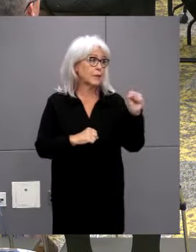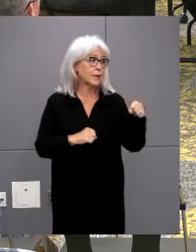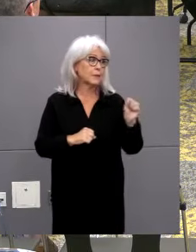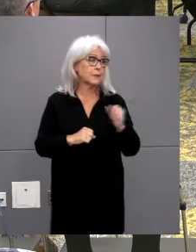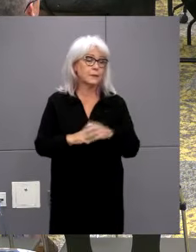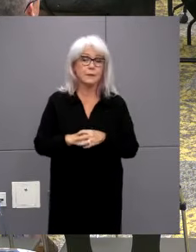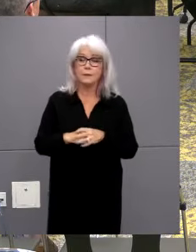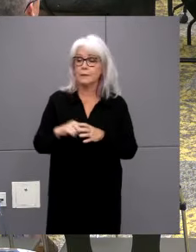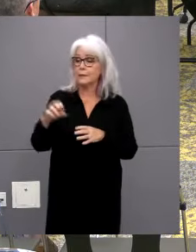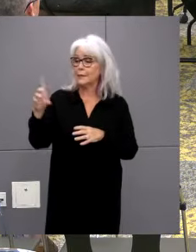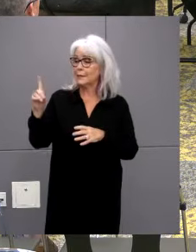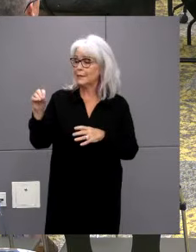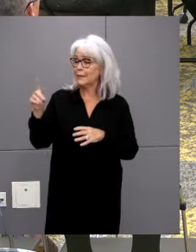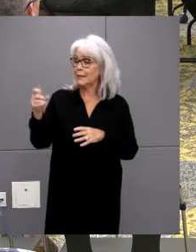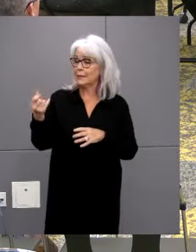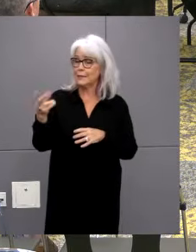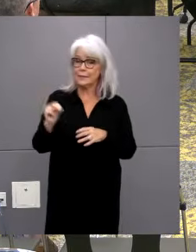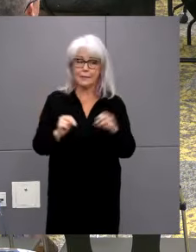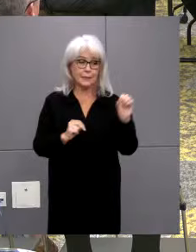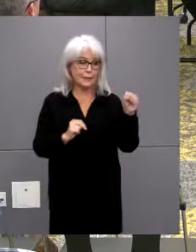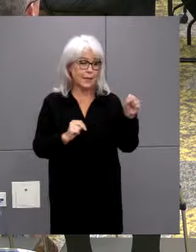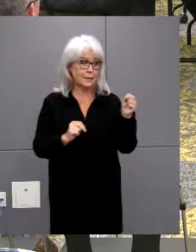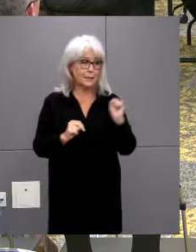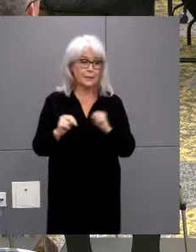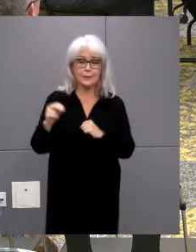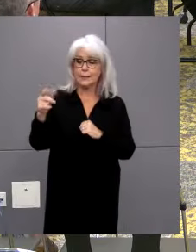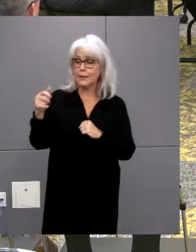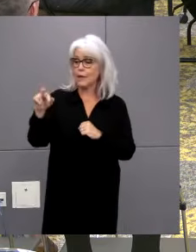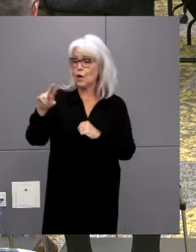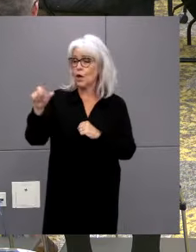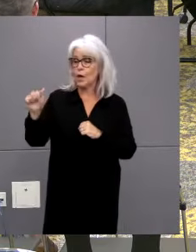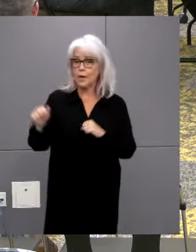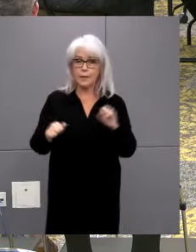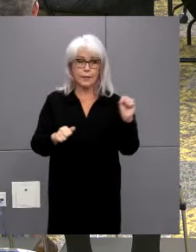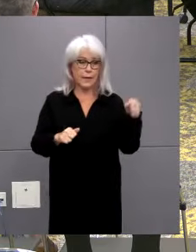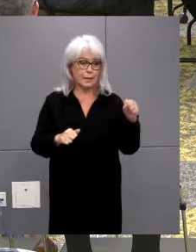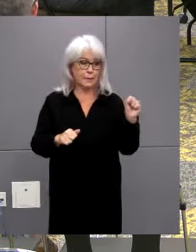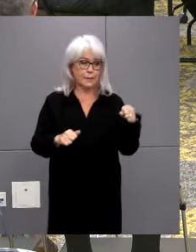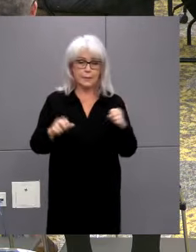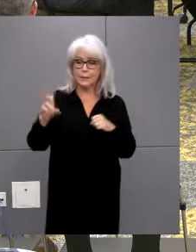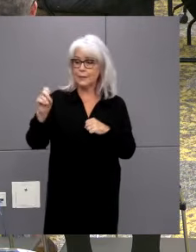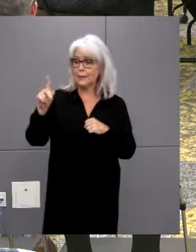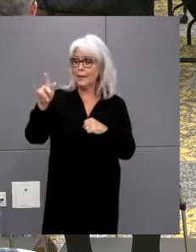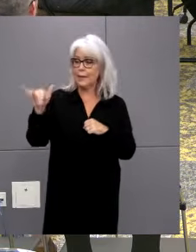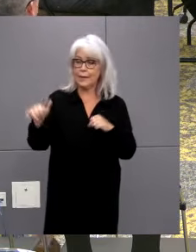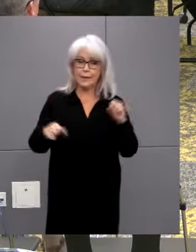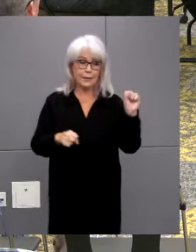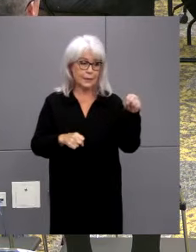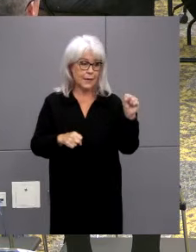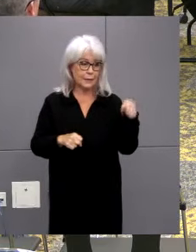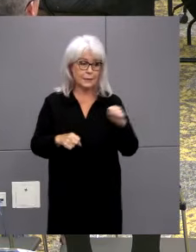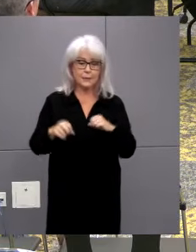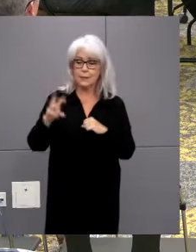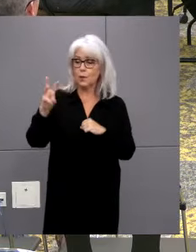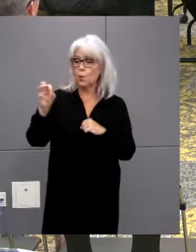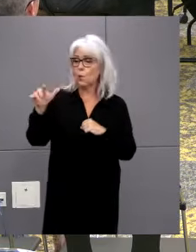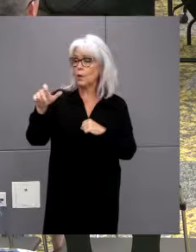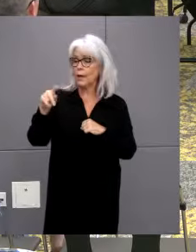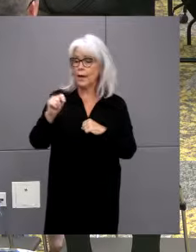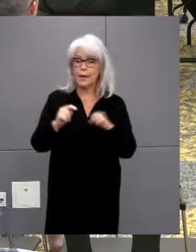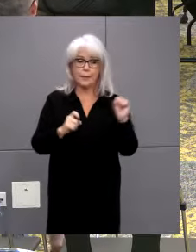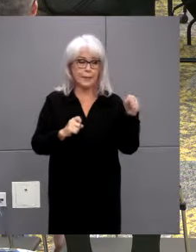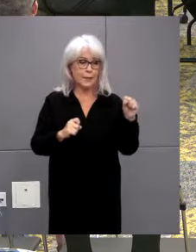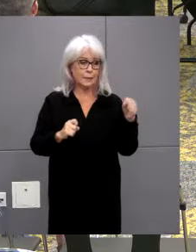Yes. Trustee Dotson? Yes. Trustee Guerra? Yes. Trustee Daly? Yes. Trustee Wolcott? Yes.